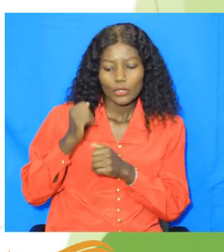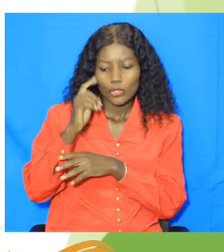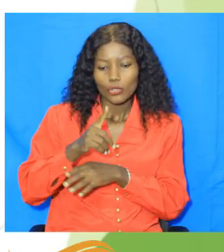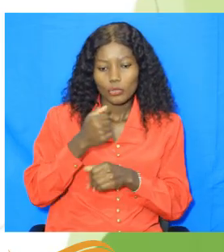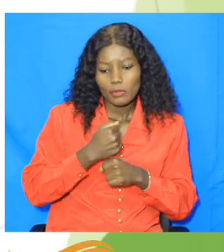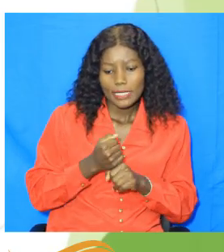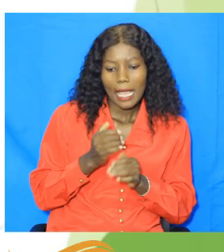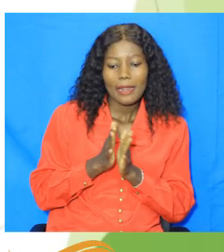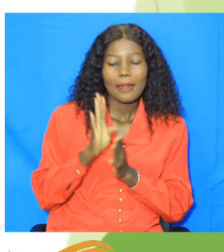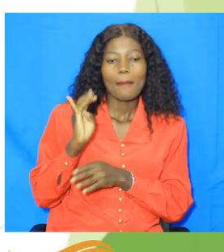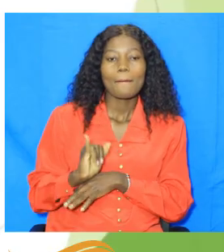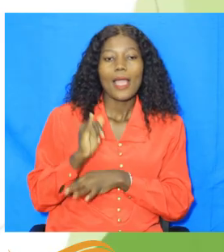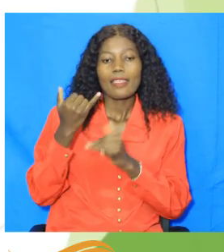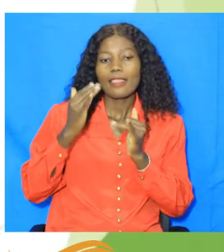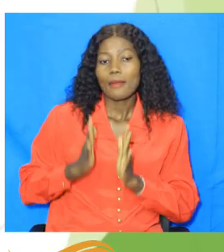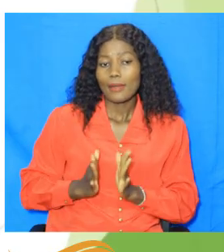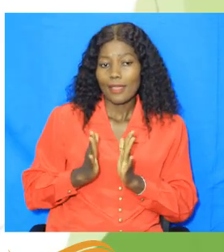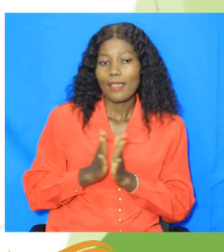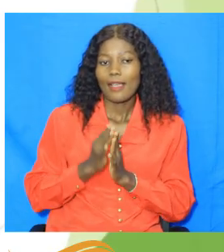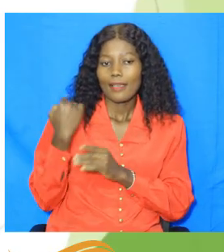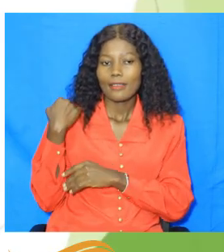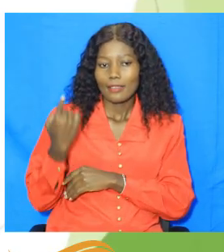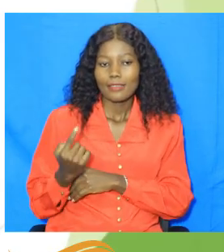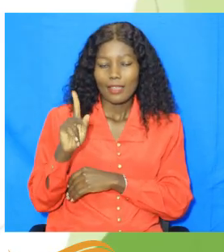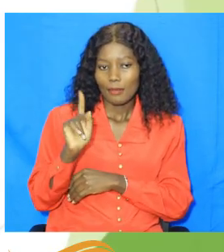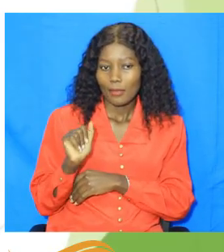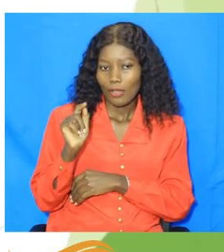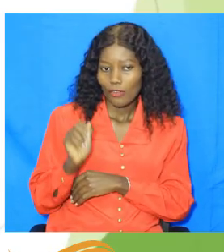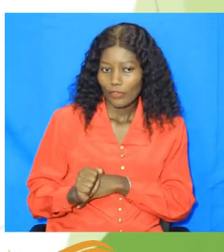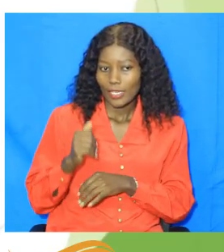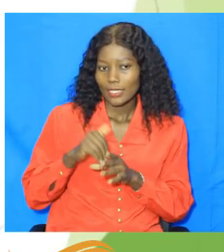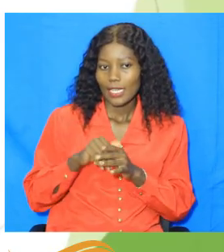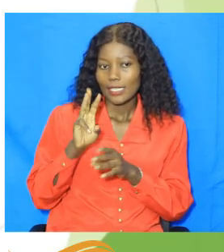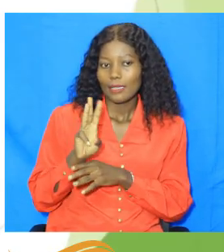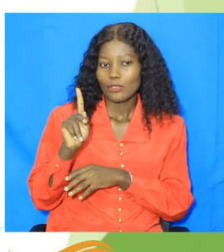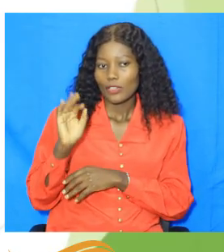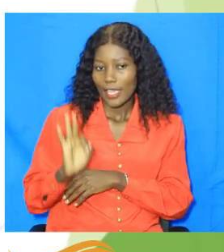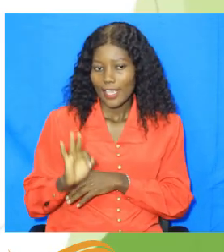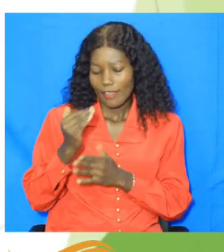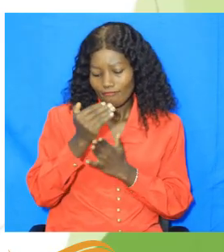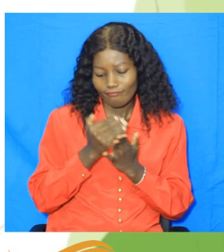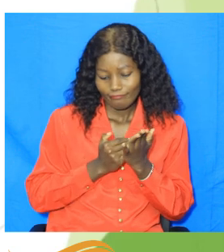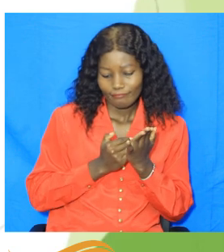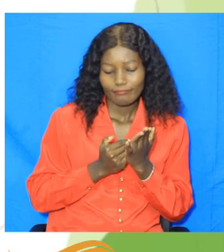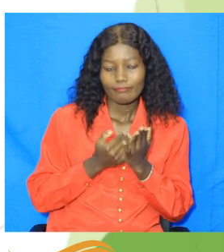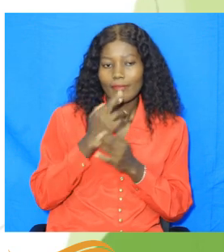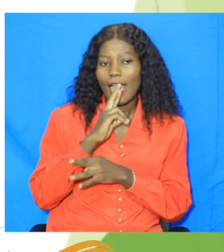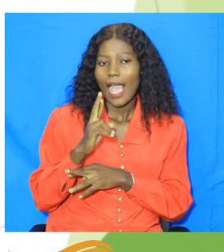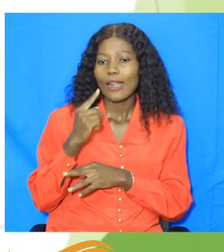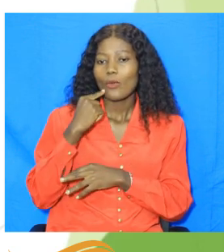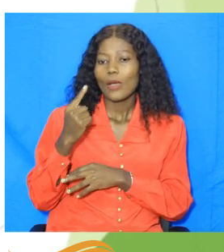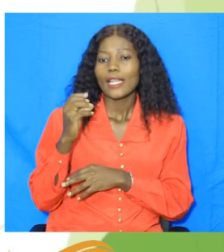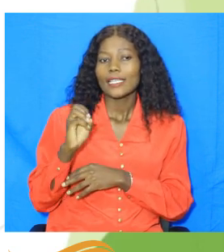by the athletes. And the number of the katas in the WKF list are